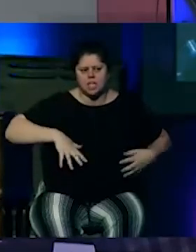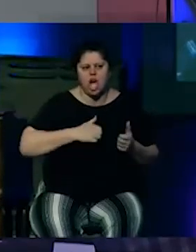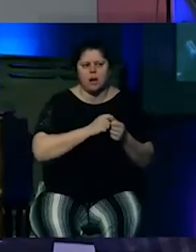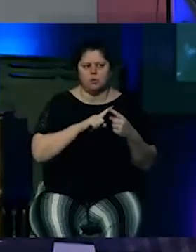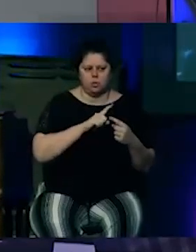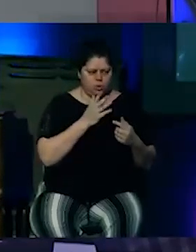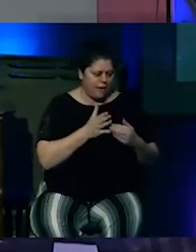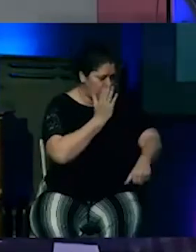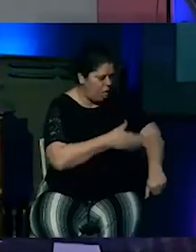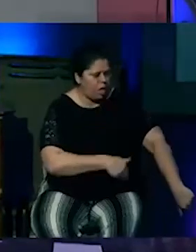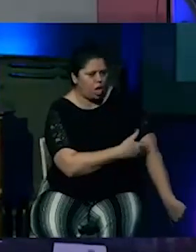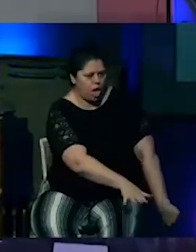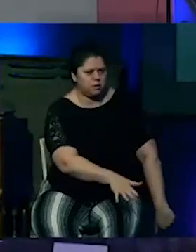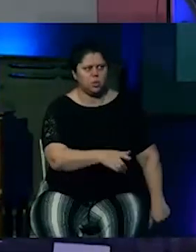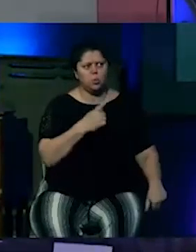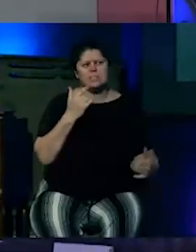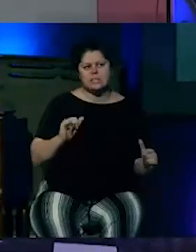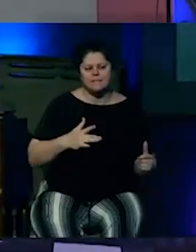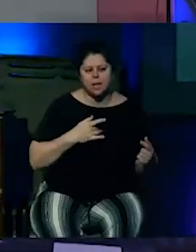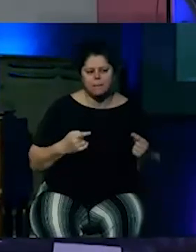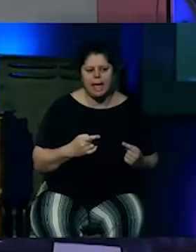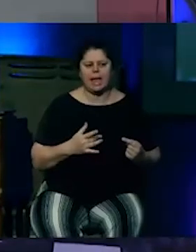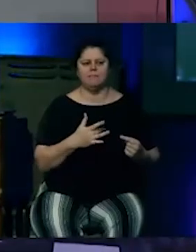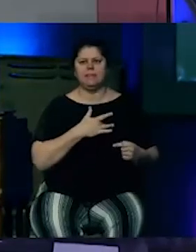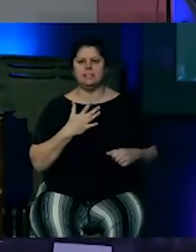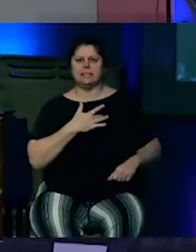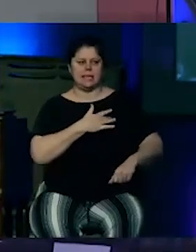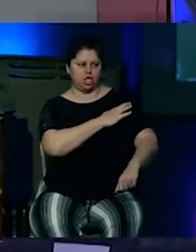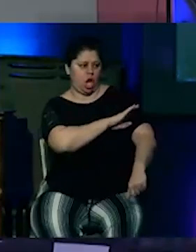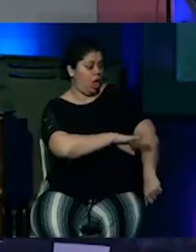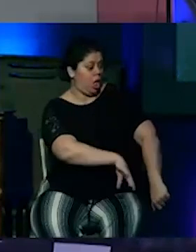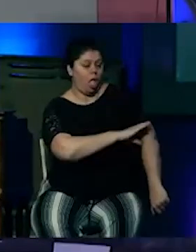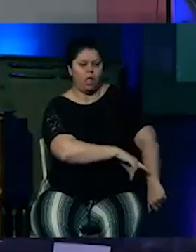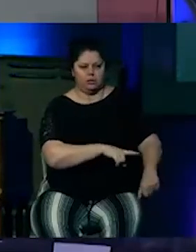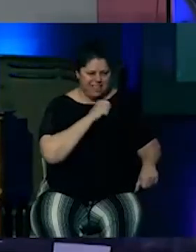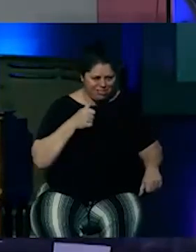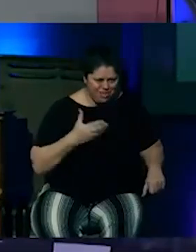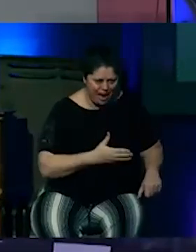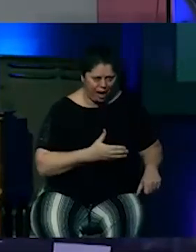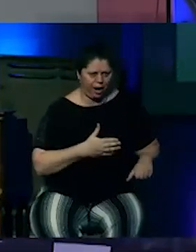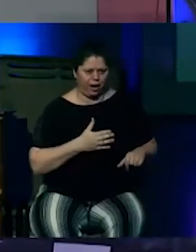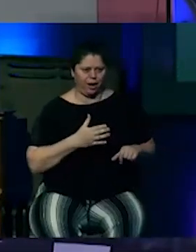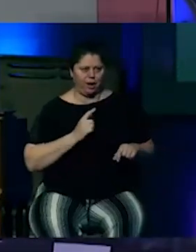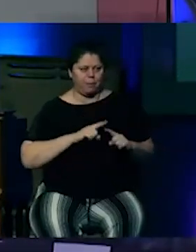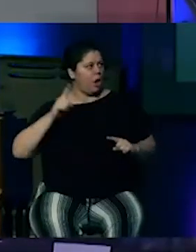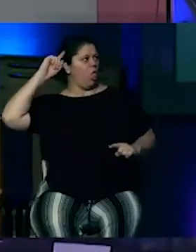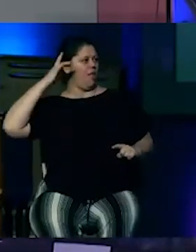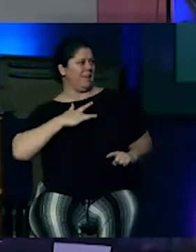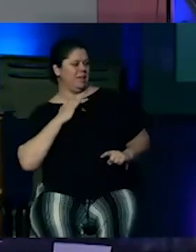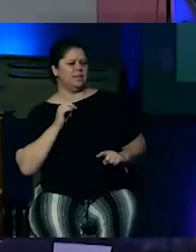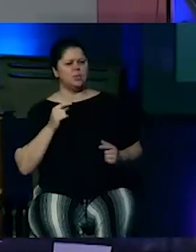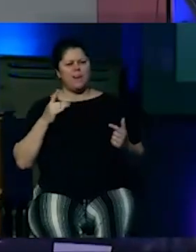anymore. And I love this concept because I think about of us as the phantom limbs of the body of